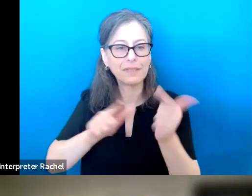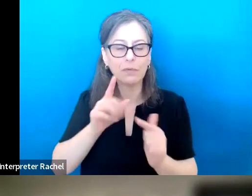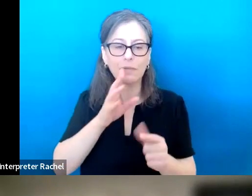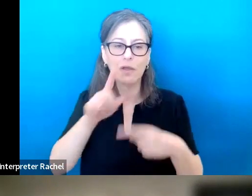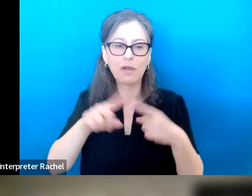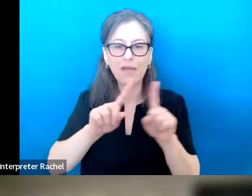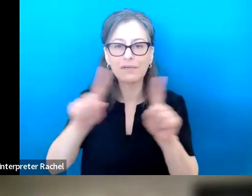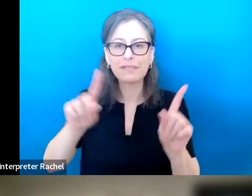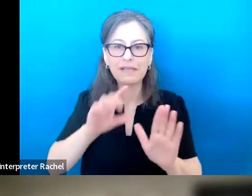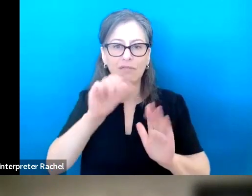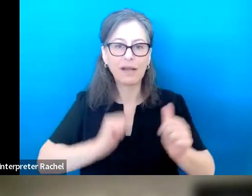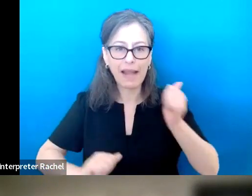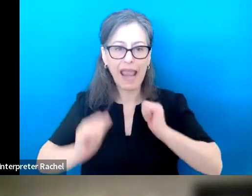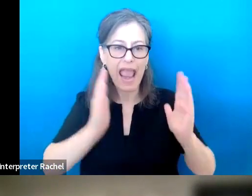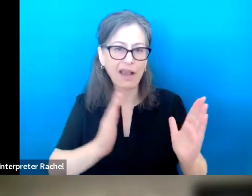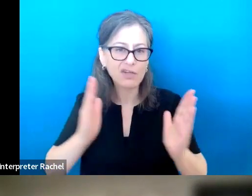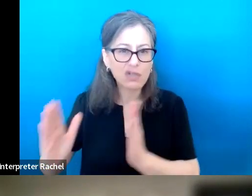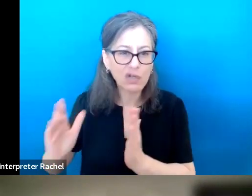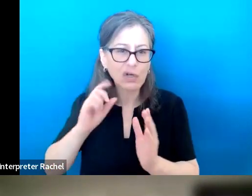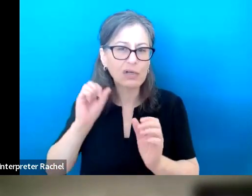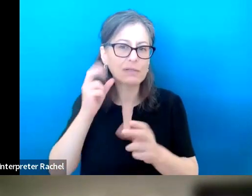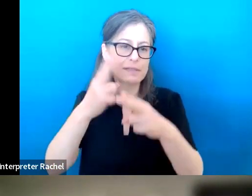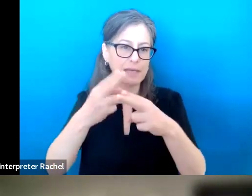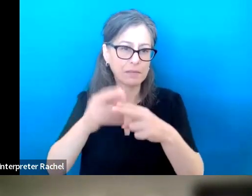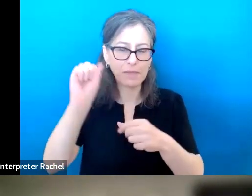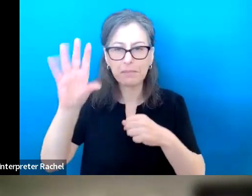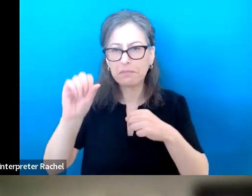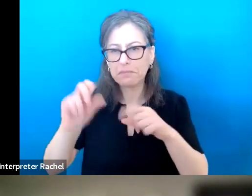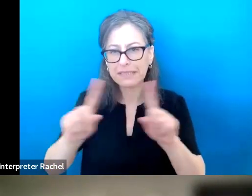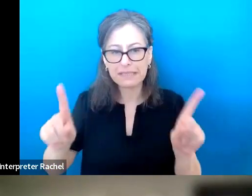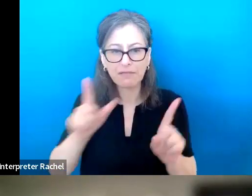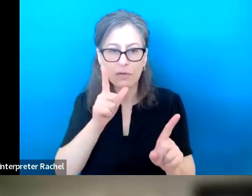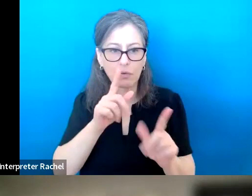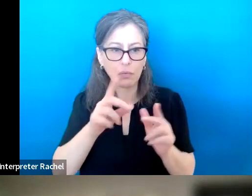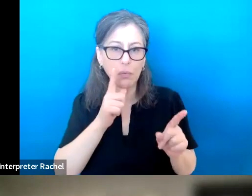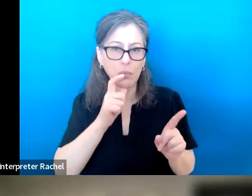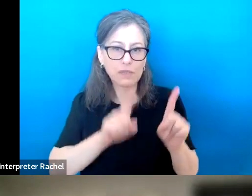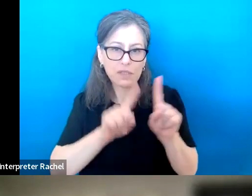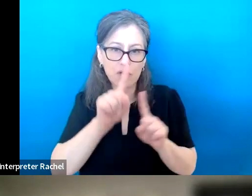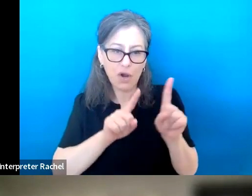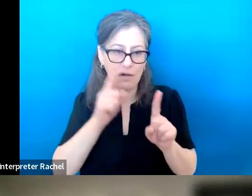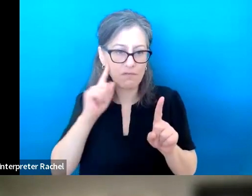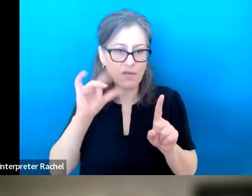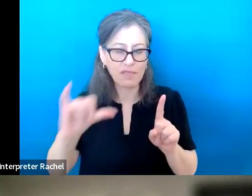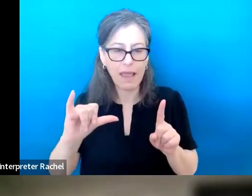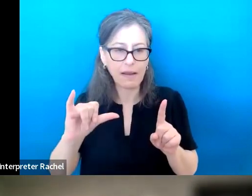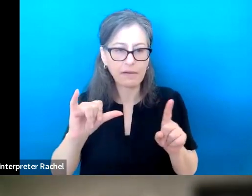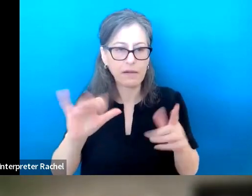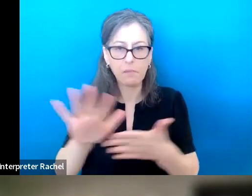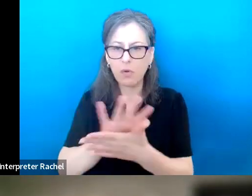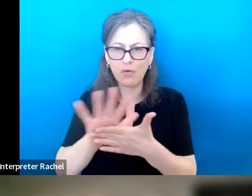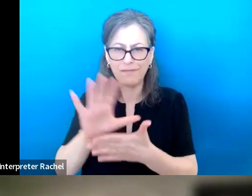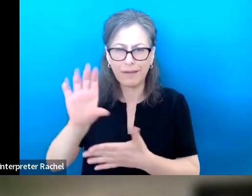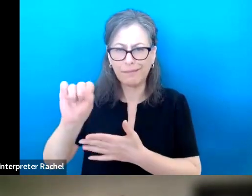Timothy Spall and Gemma Jones and Malaki Kirby and Alicia Weir and this, you know, phenomenal